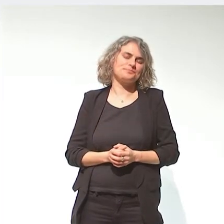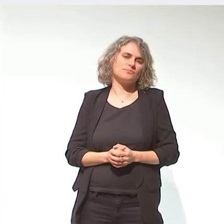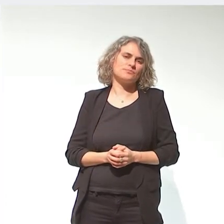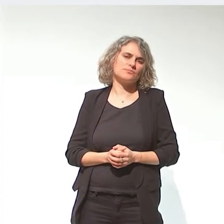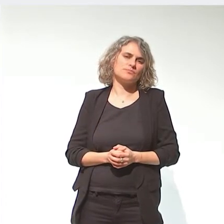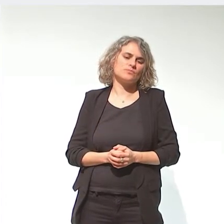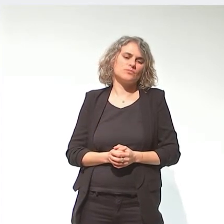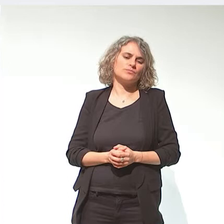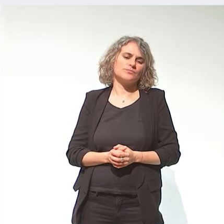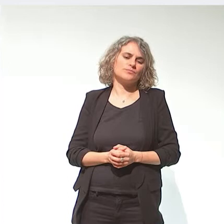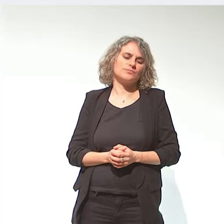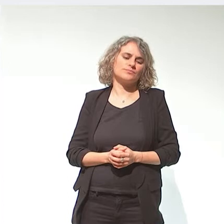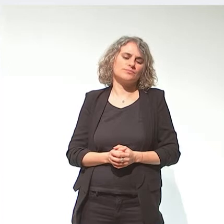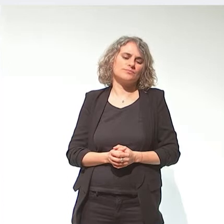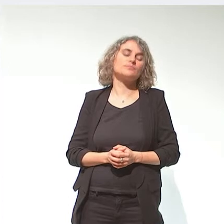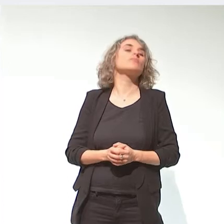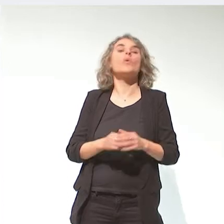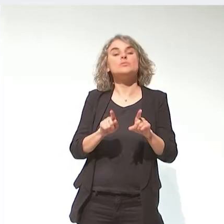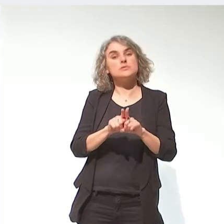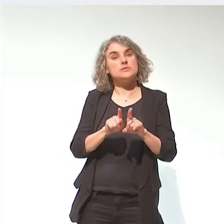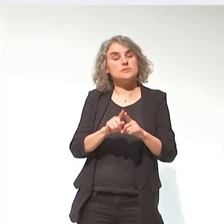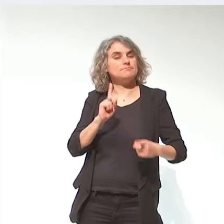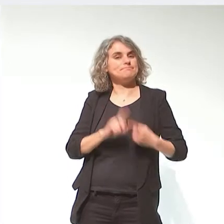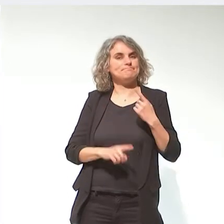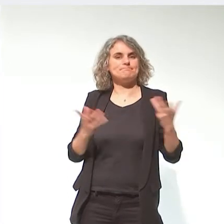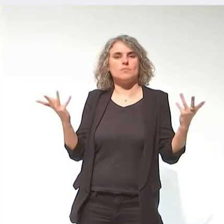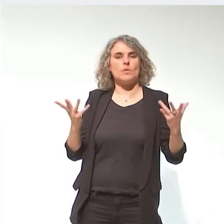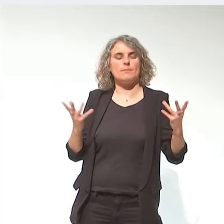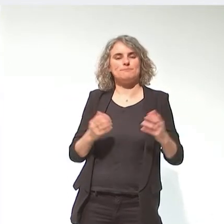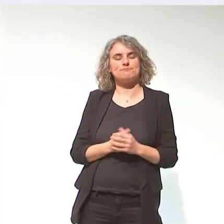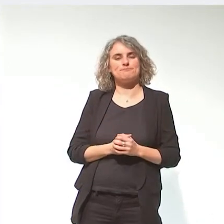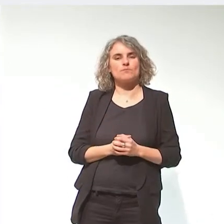highlight is that for a bigger and